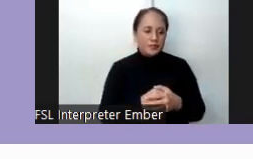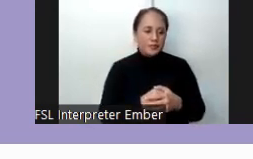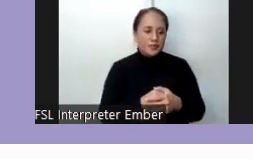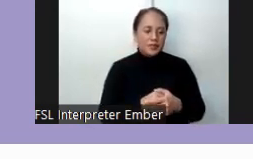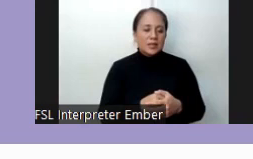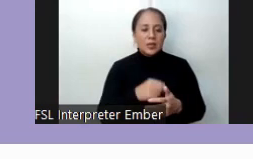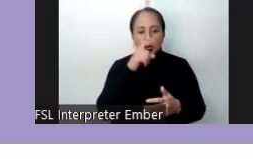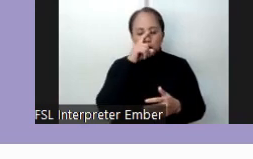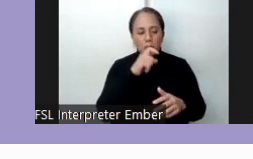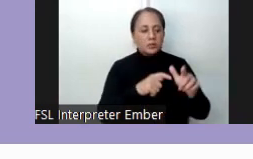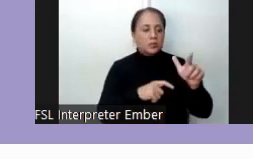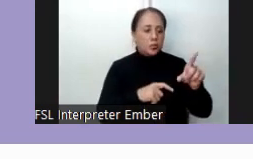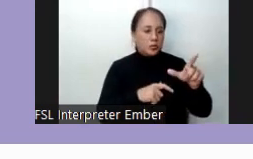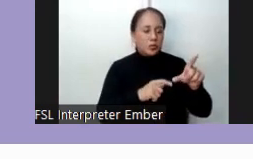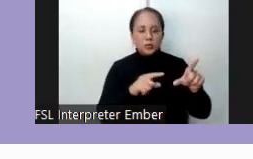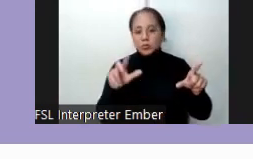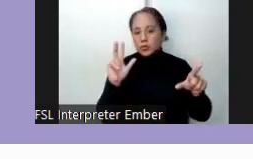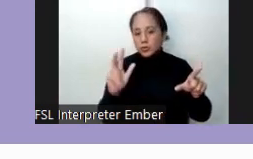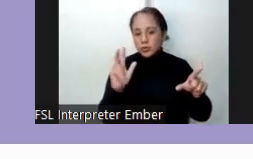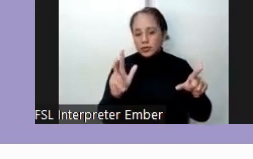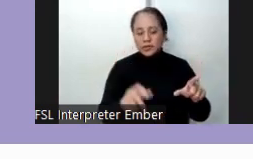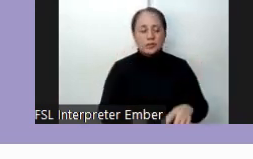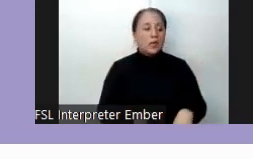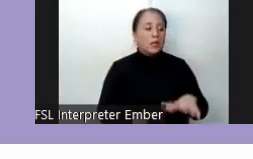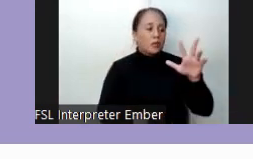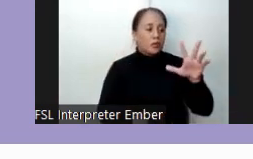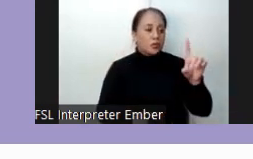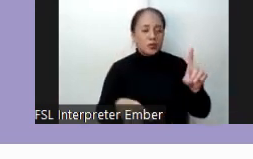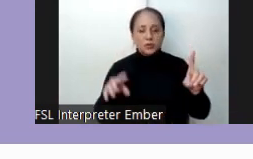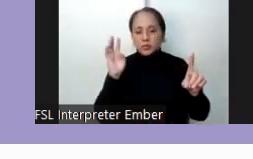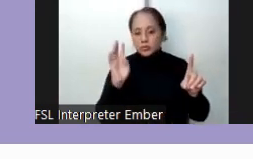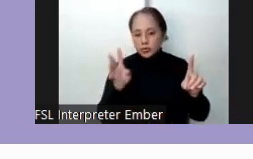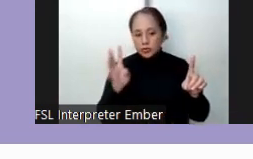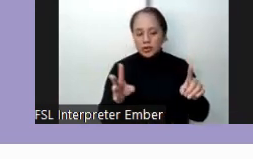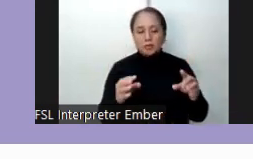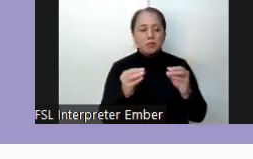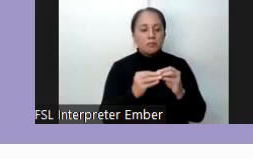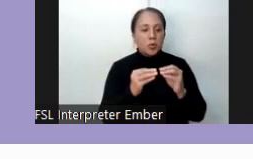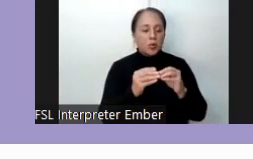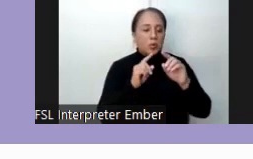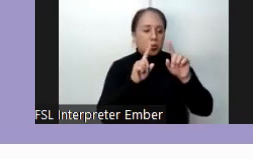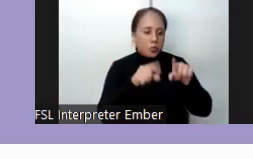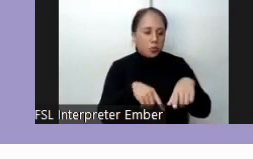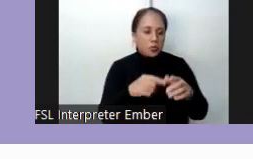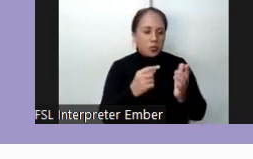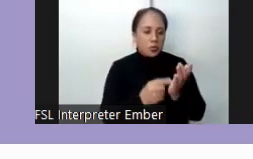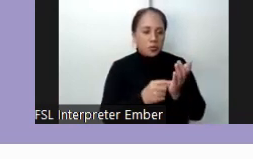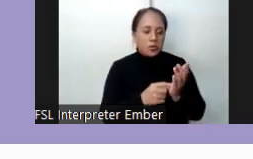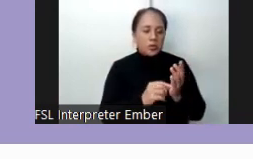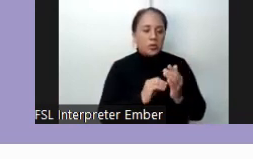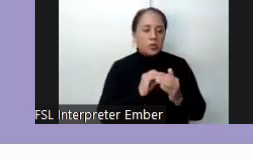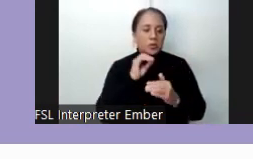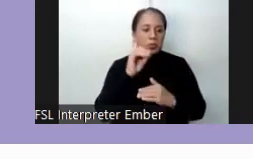For ages 21 to 30 and 31 to 40, more respondents scored